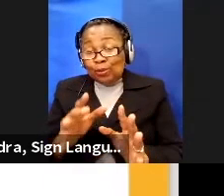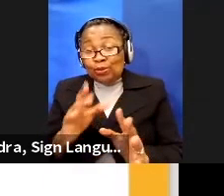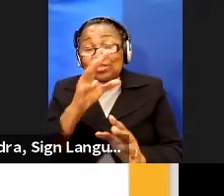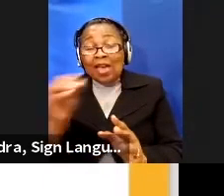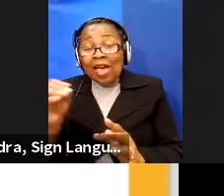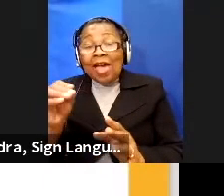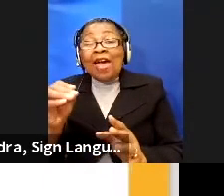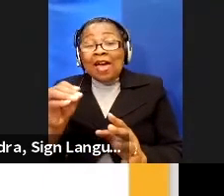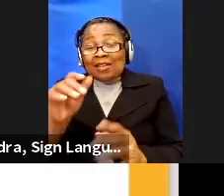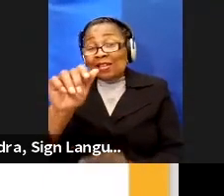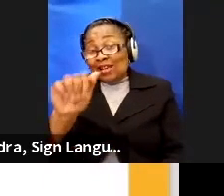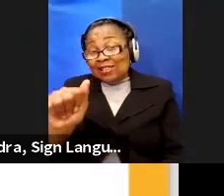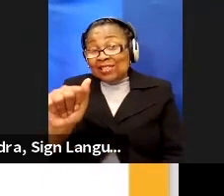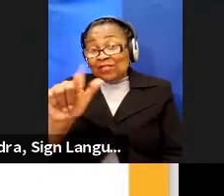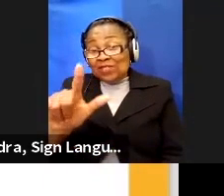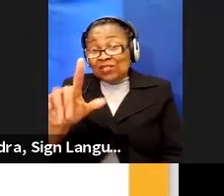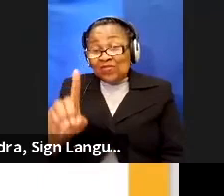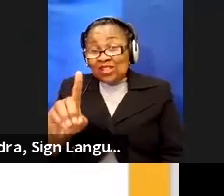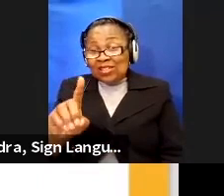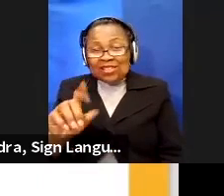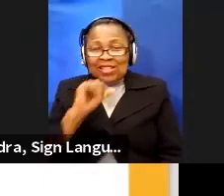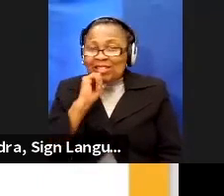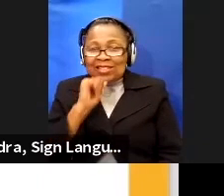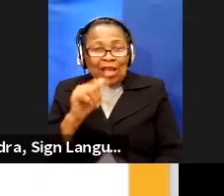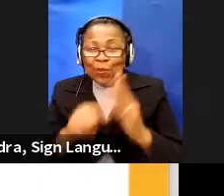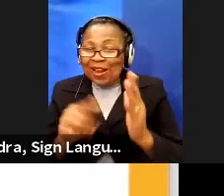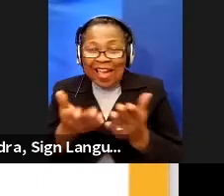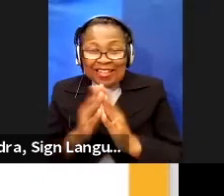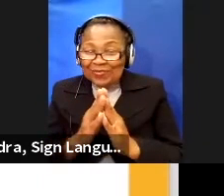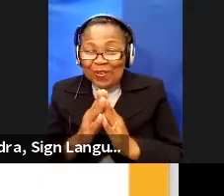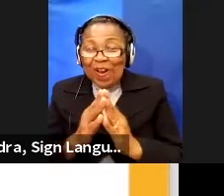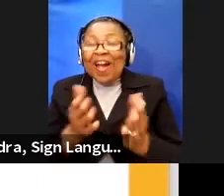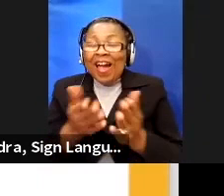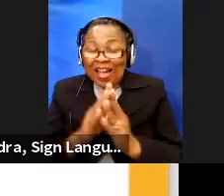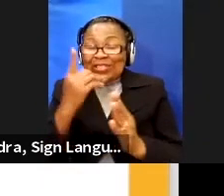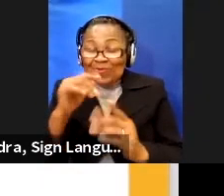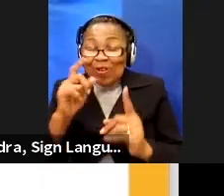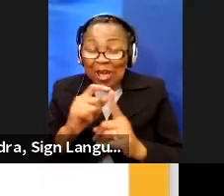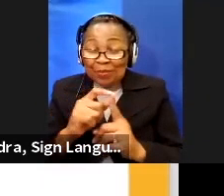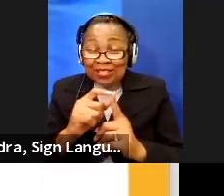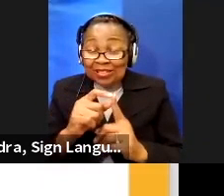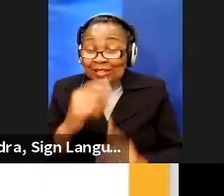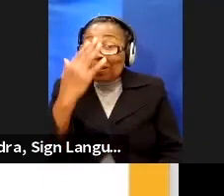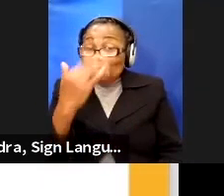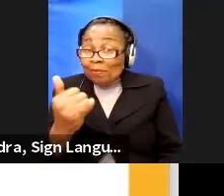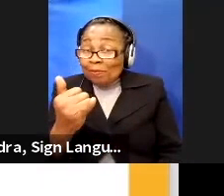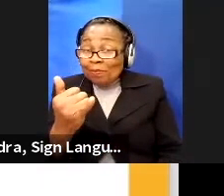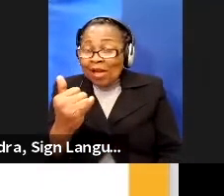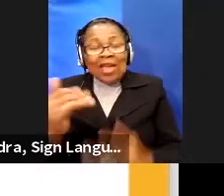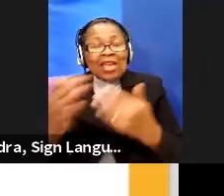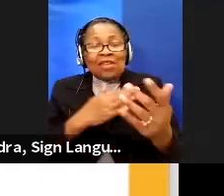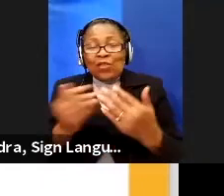assistive listening devices, but that's not what I asked for. I asked for captioning. Why? Even though I'm fluent